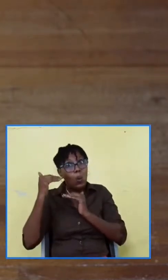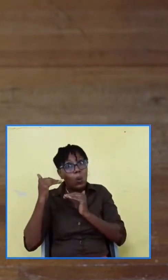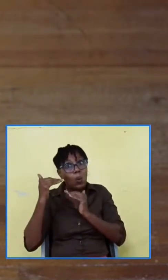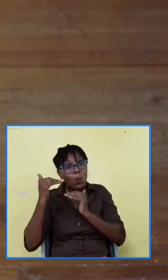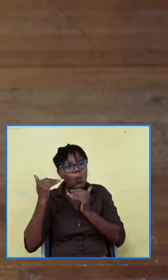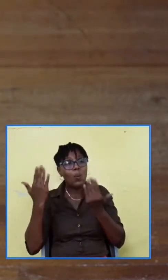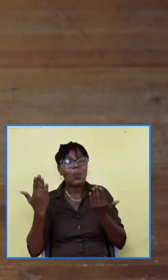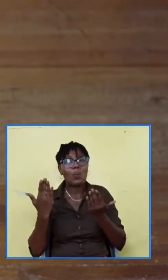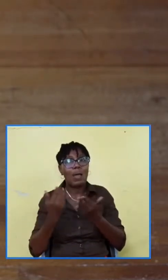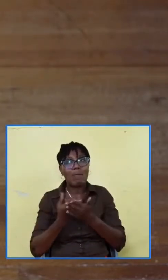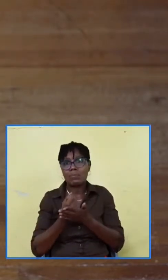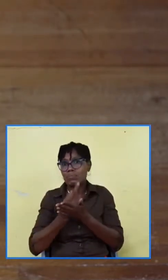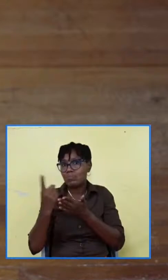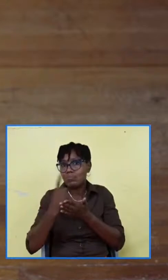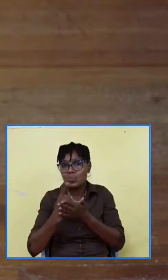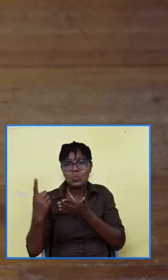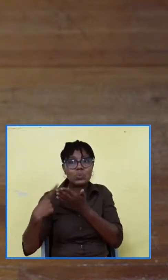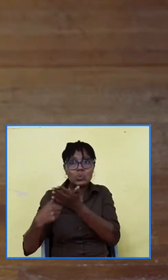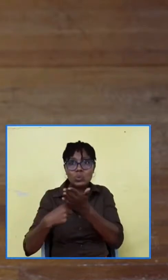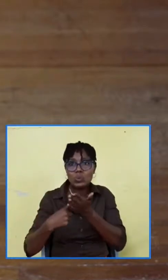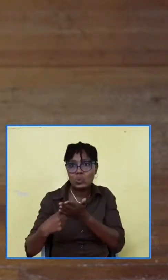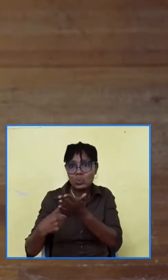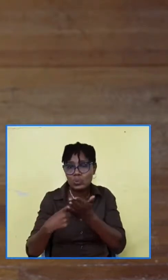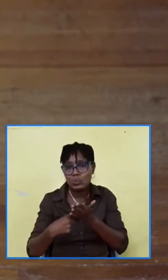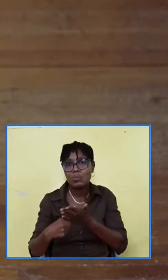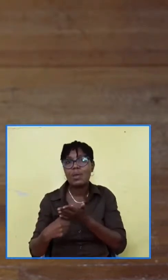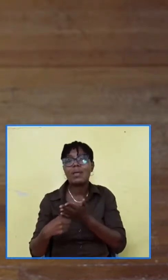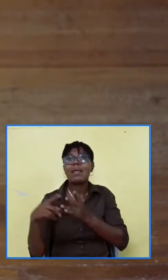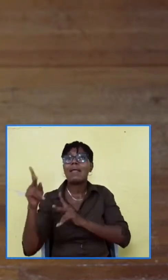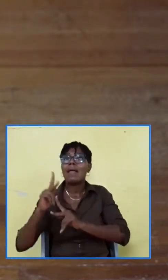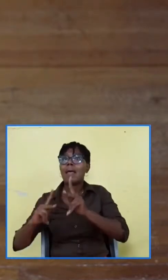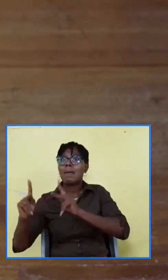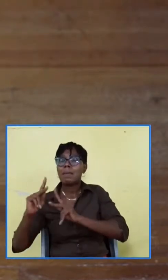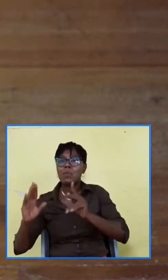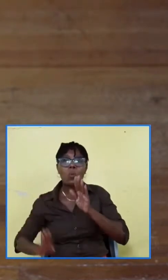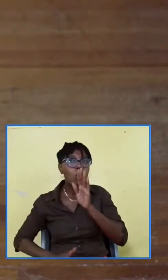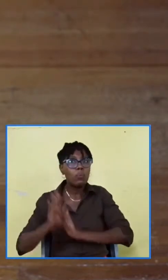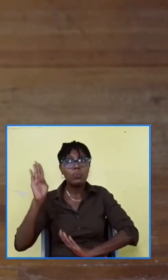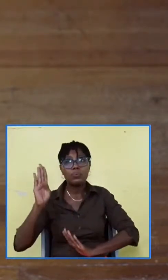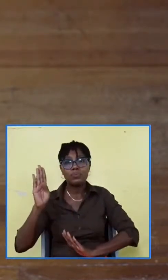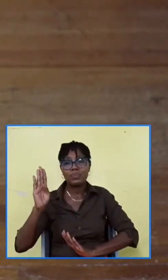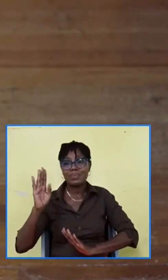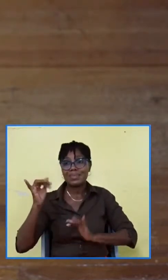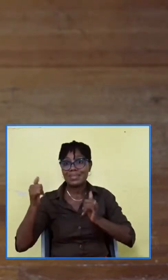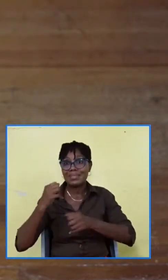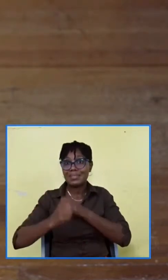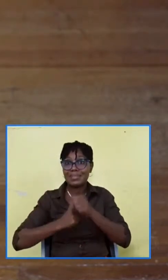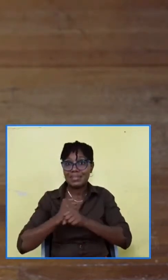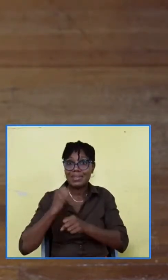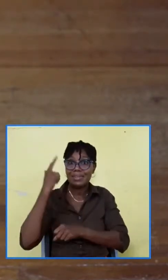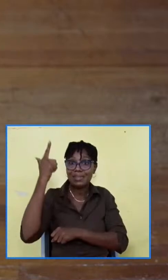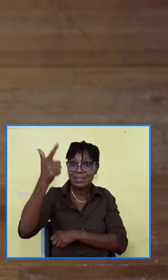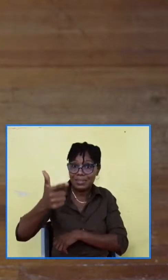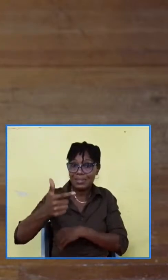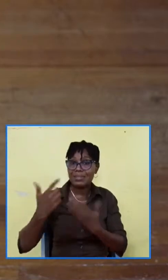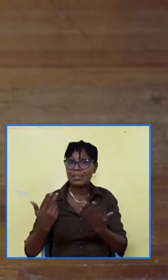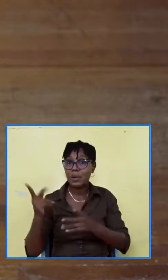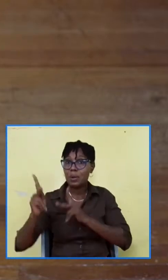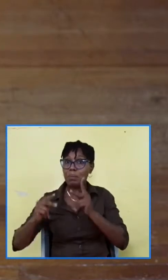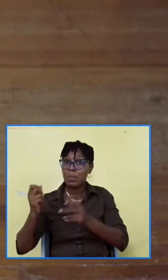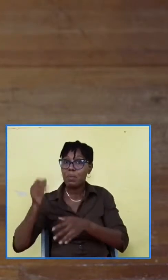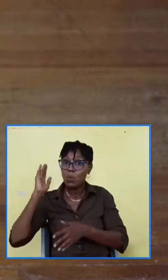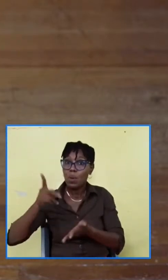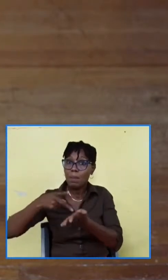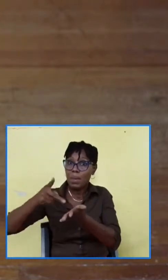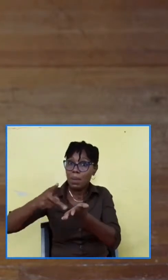discussion last couple of weeks, compliance goes through the roof for the rest of the year and next year, because NIS